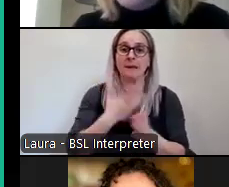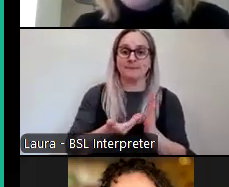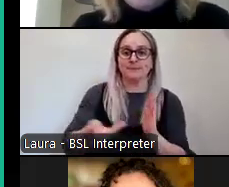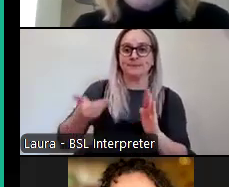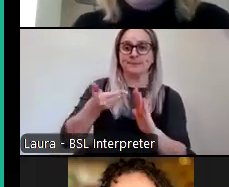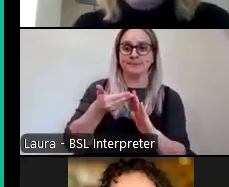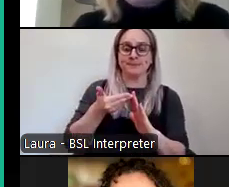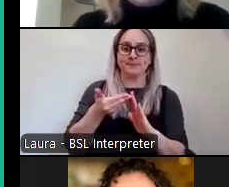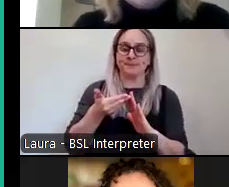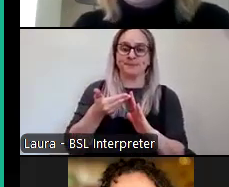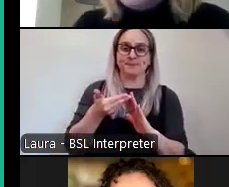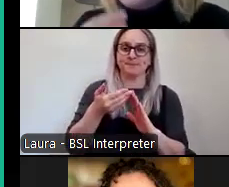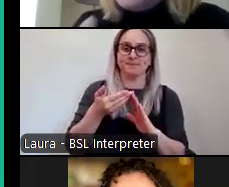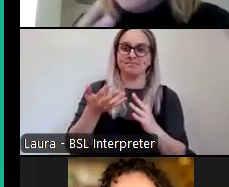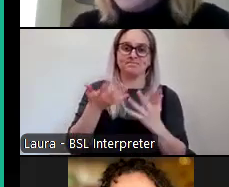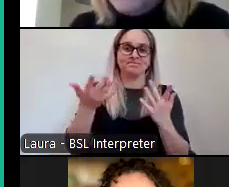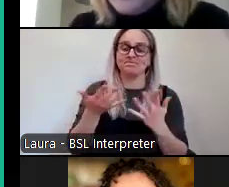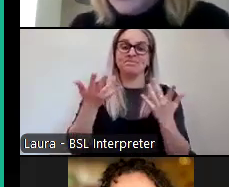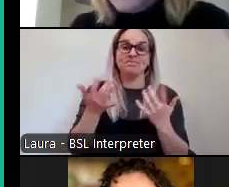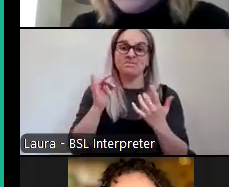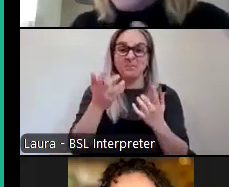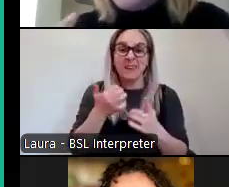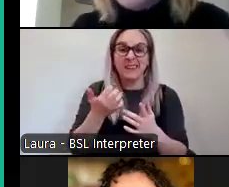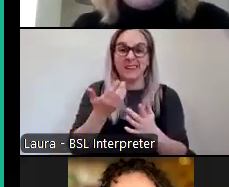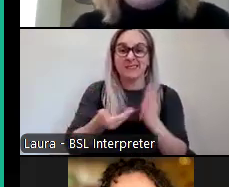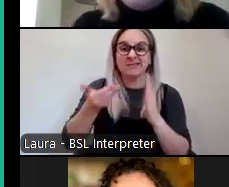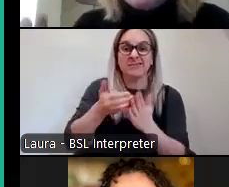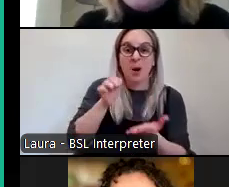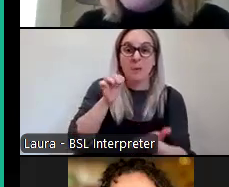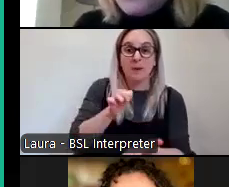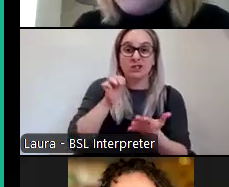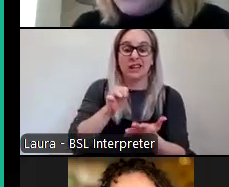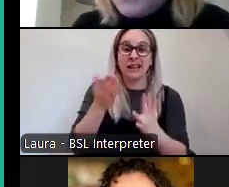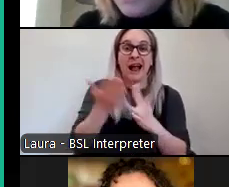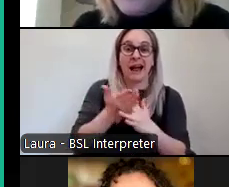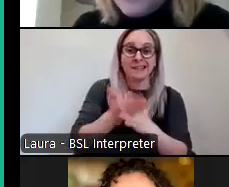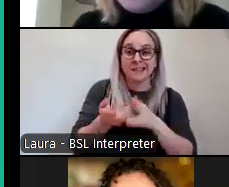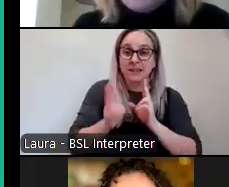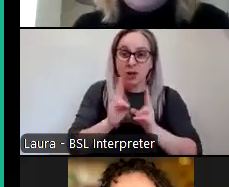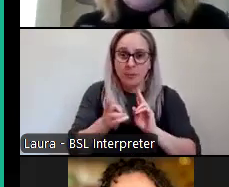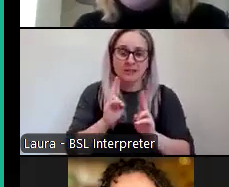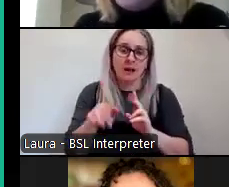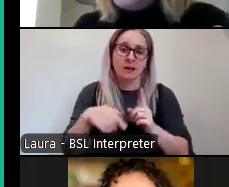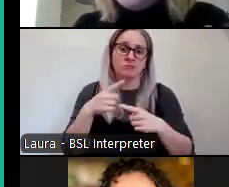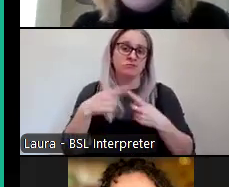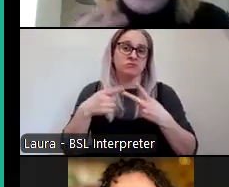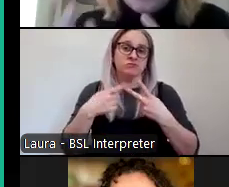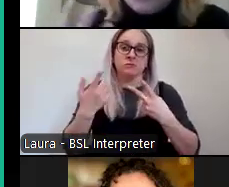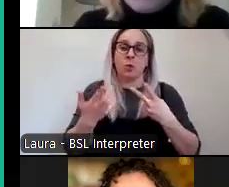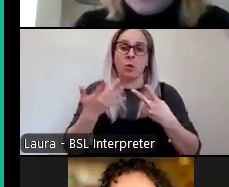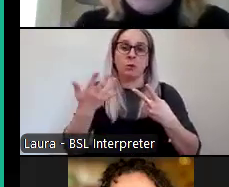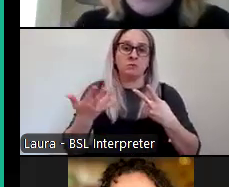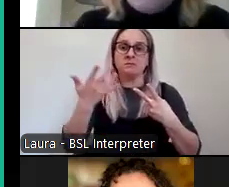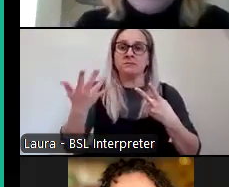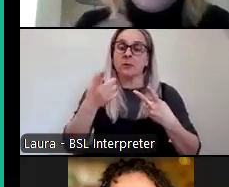around some additional budget to access, for instance, sign language interpretation, or it